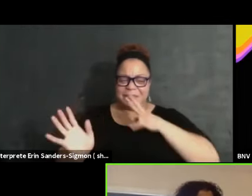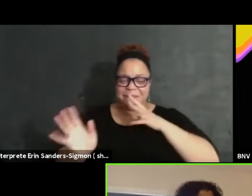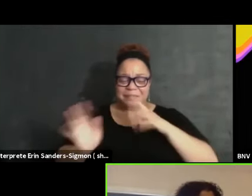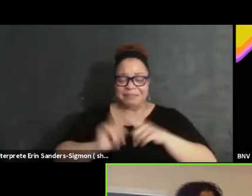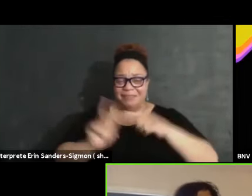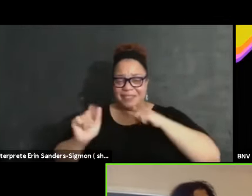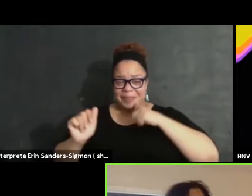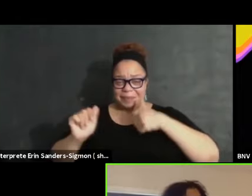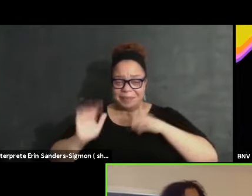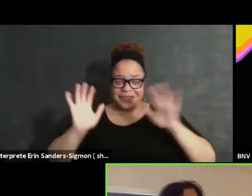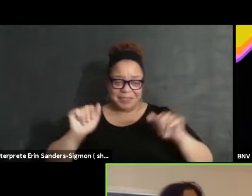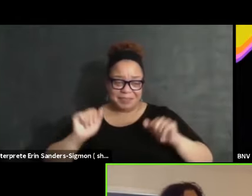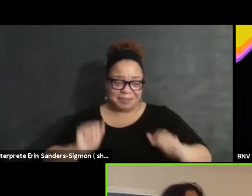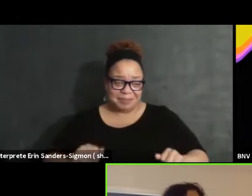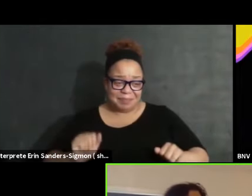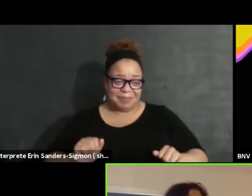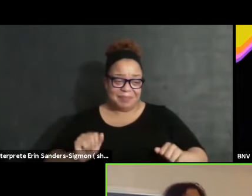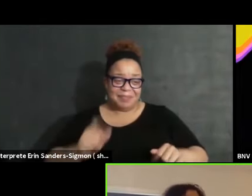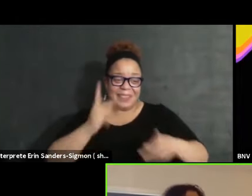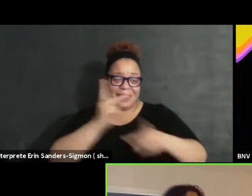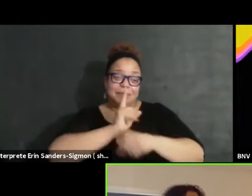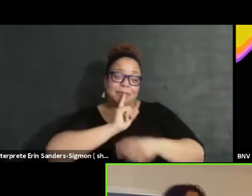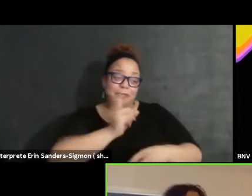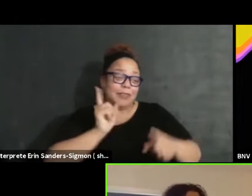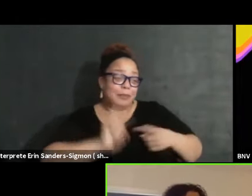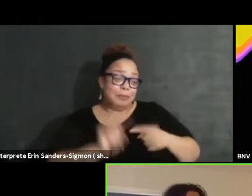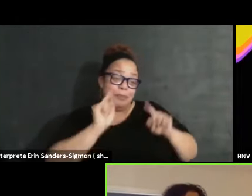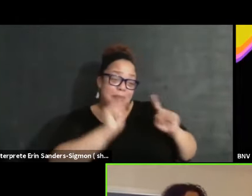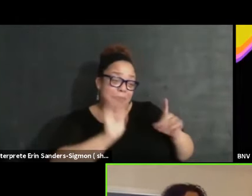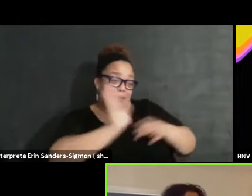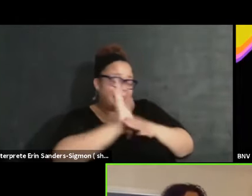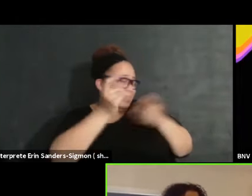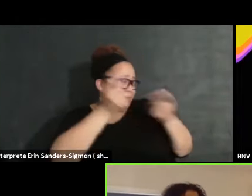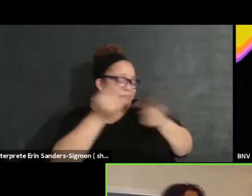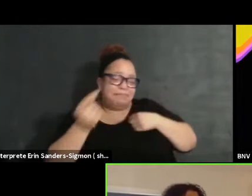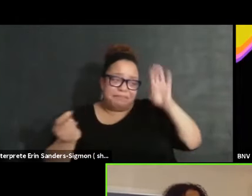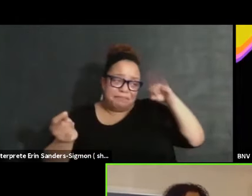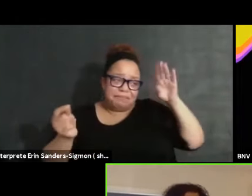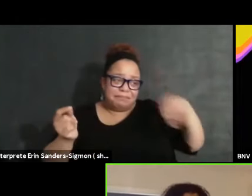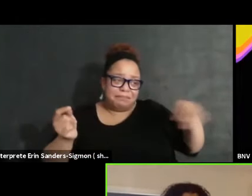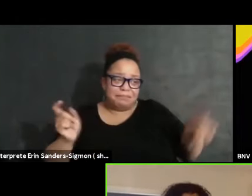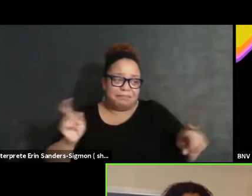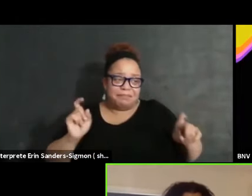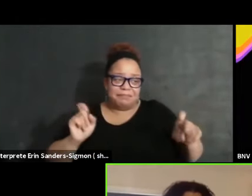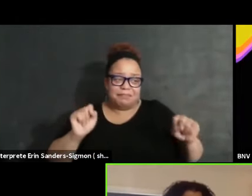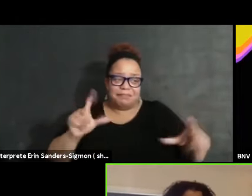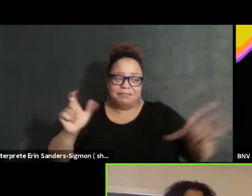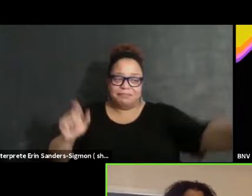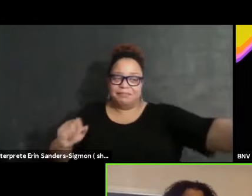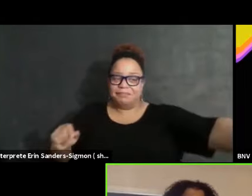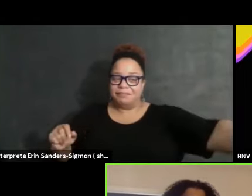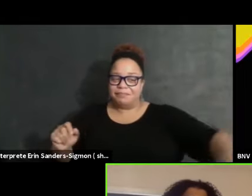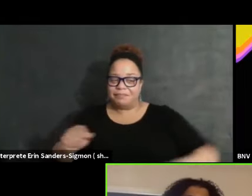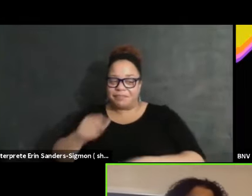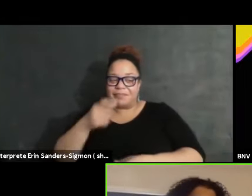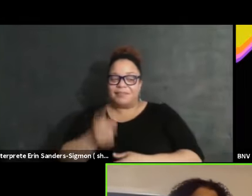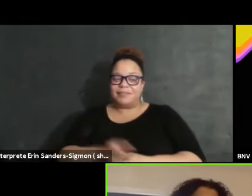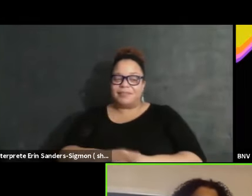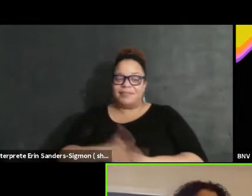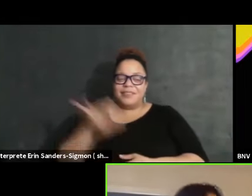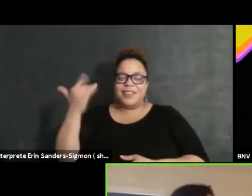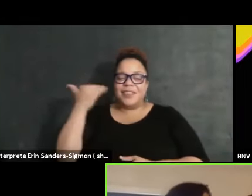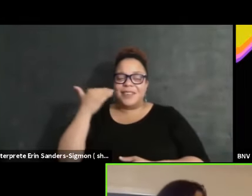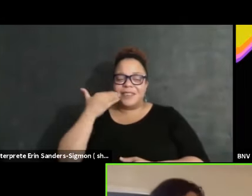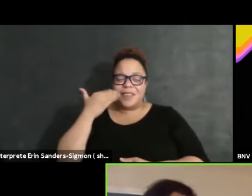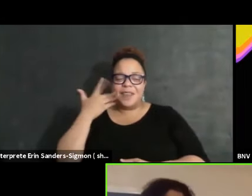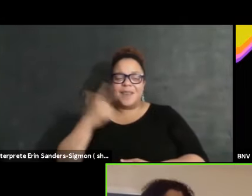asked us both, but you're so busy. So I just figured I'd handle this one on my own. I love it when my white friend speaks for me. That's great. All right, I'm throwing